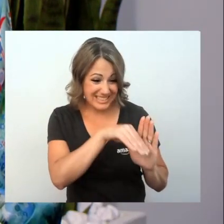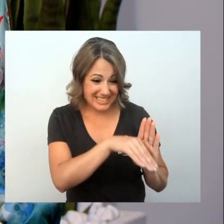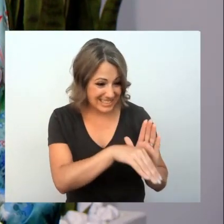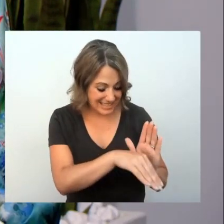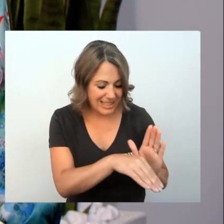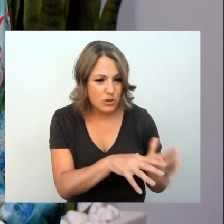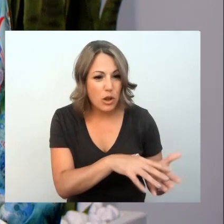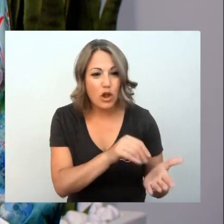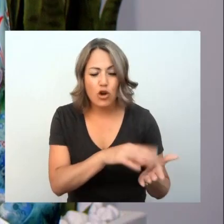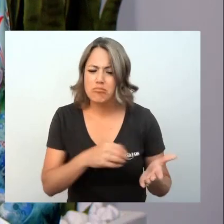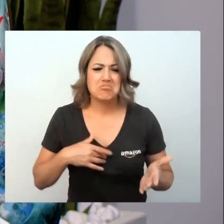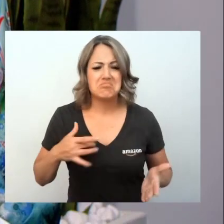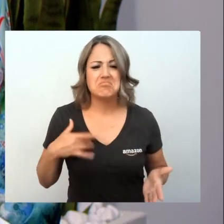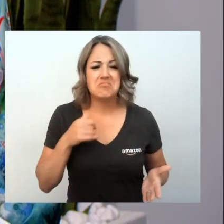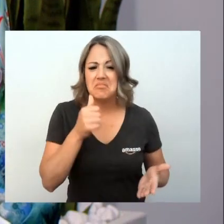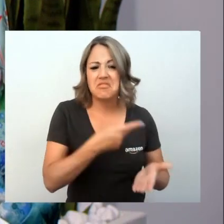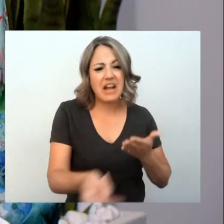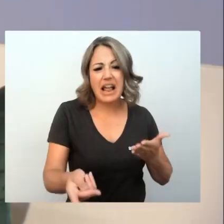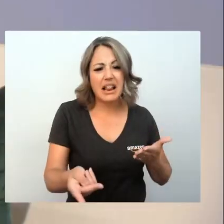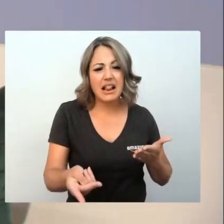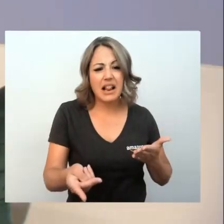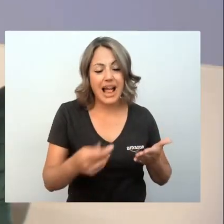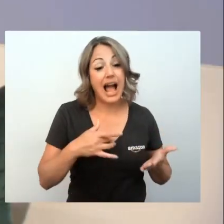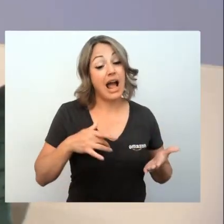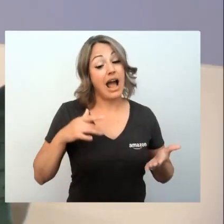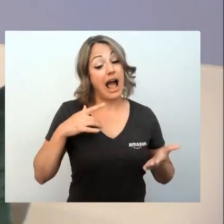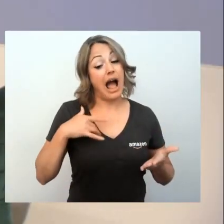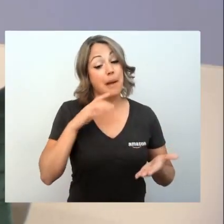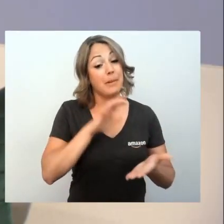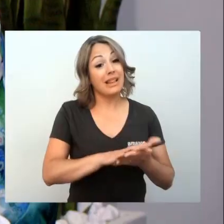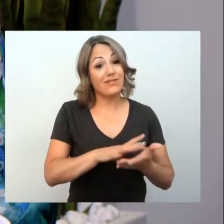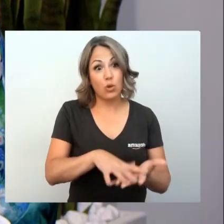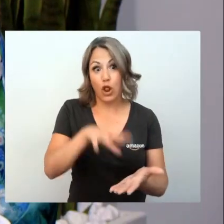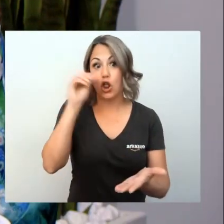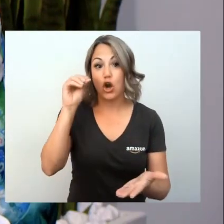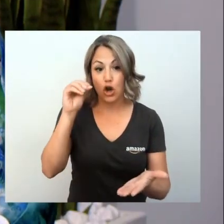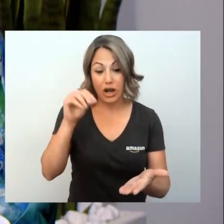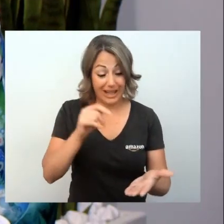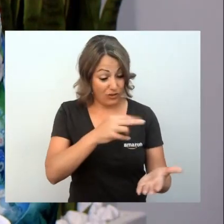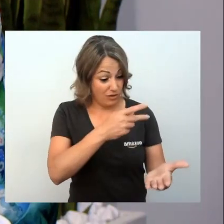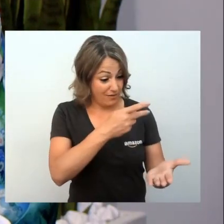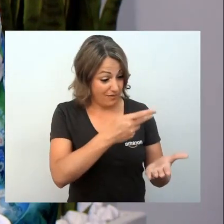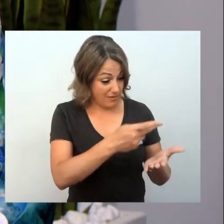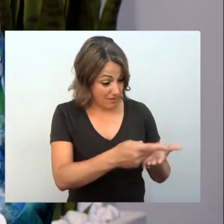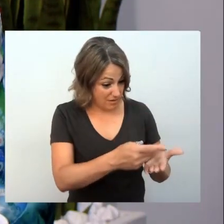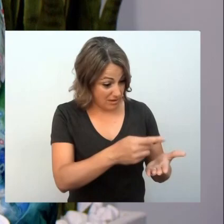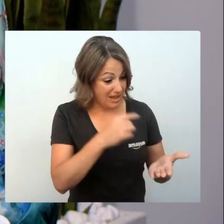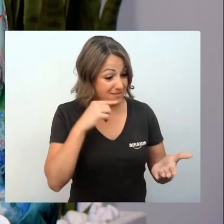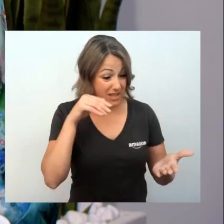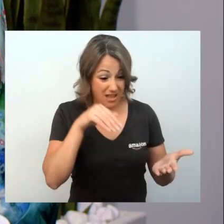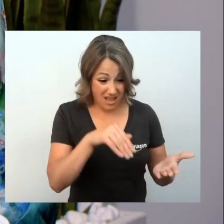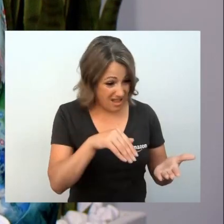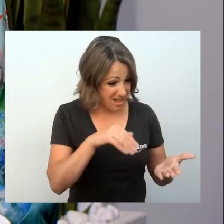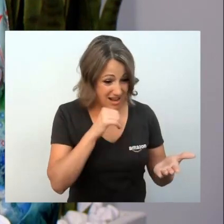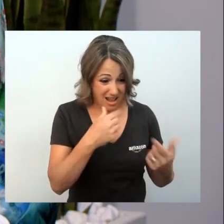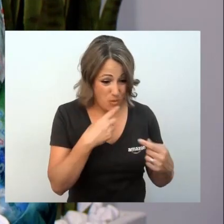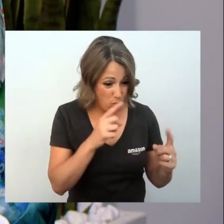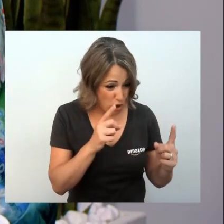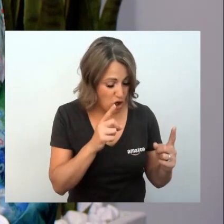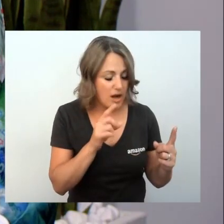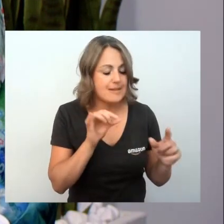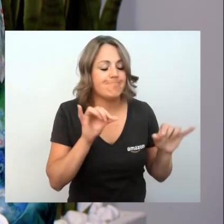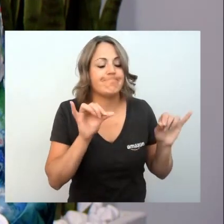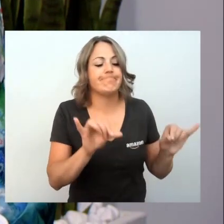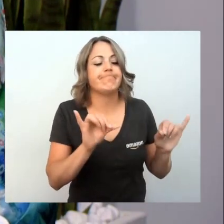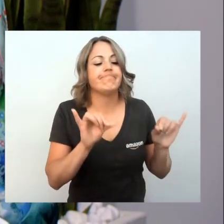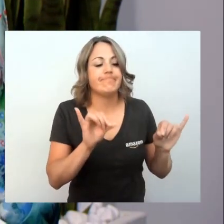don't believe in failure. I believe in you learn something. Either it didn't work or I learned something and I became better. And I see where my blind